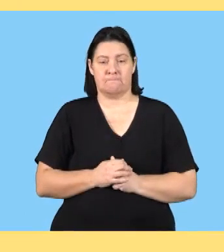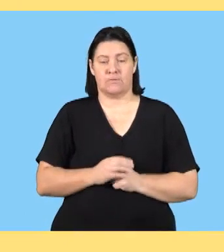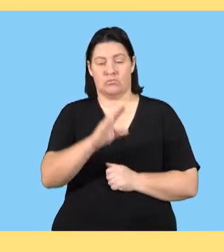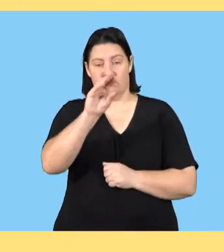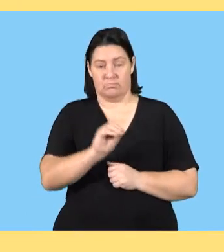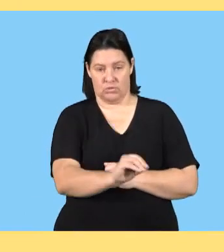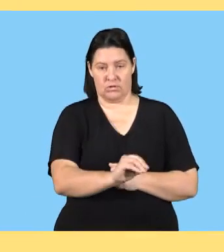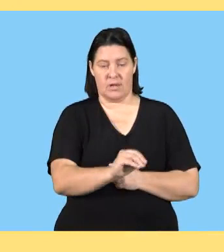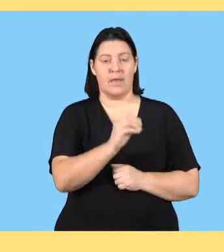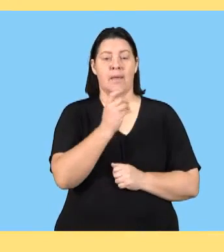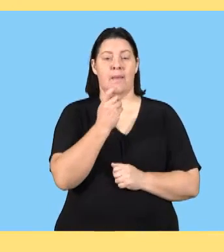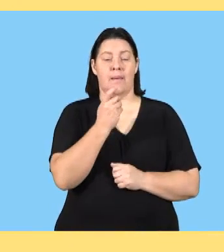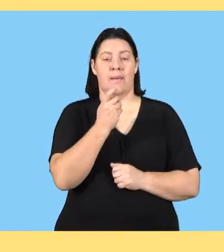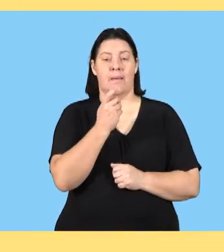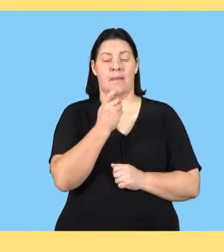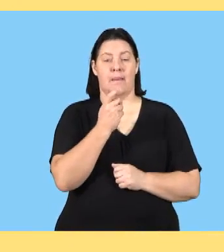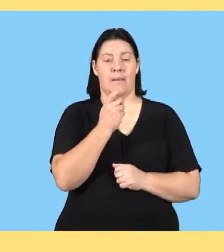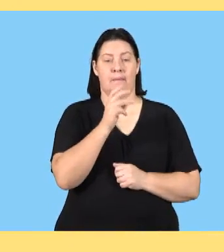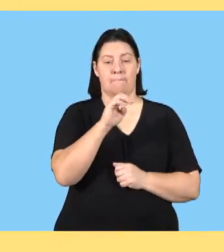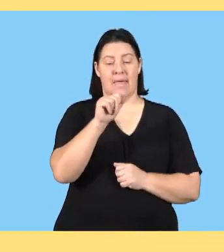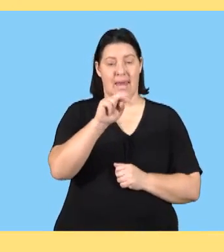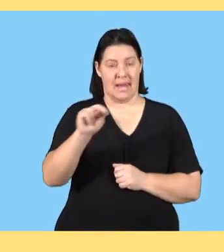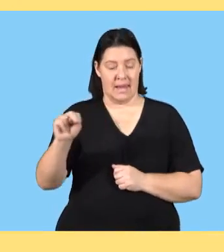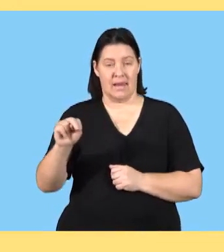here to say Man